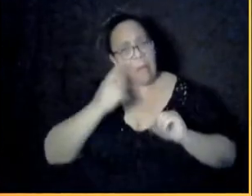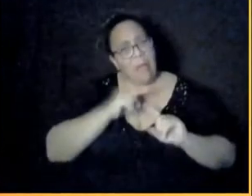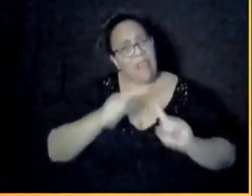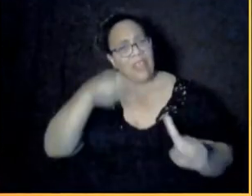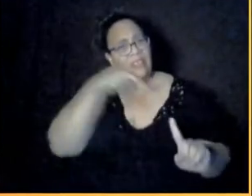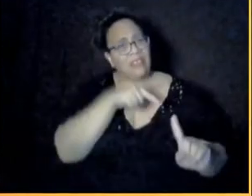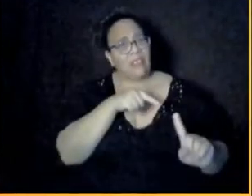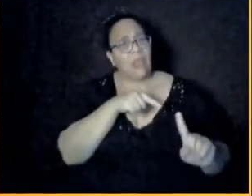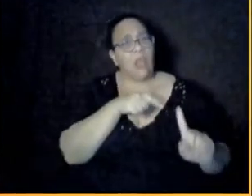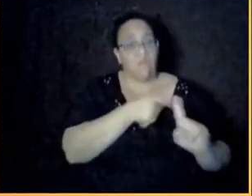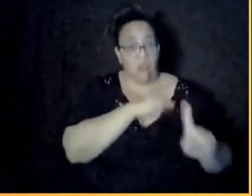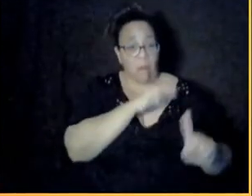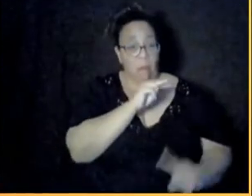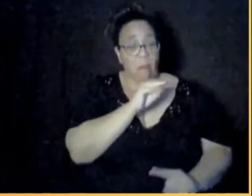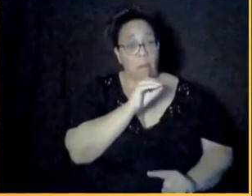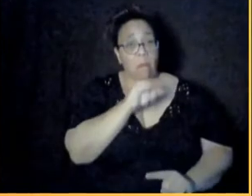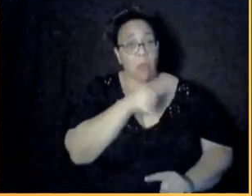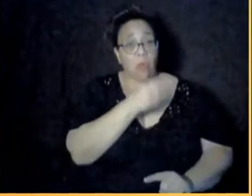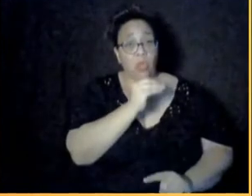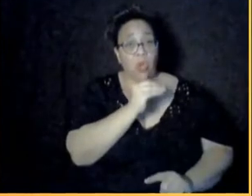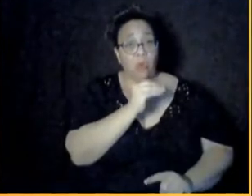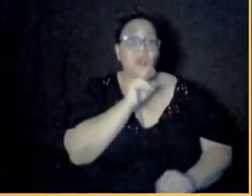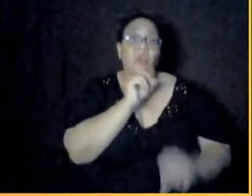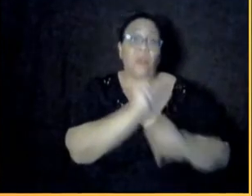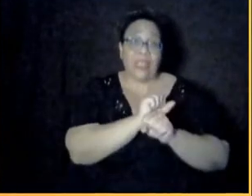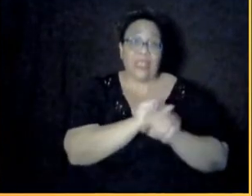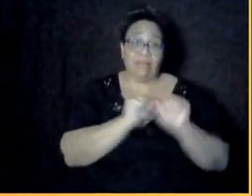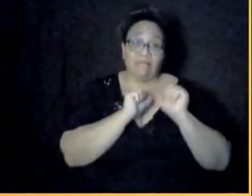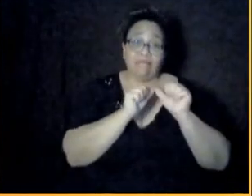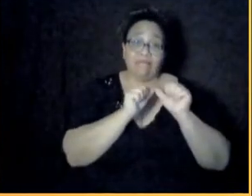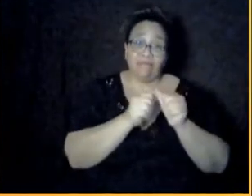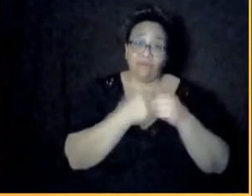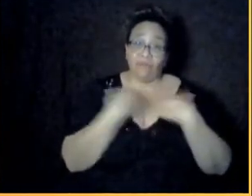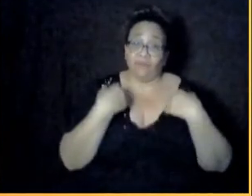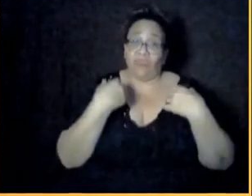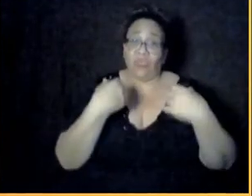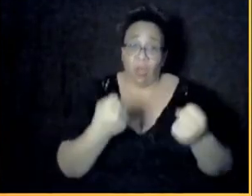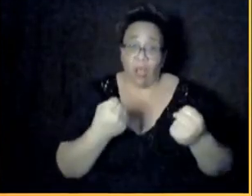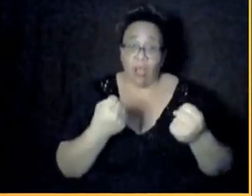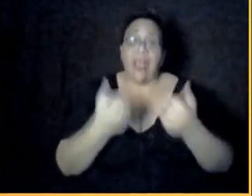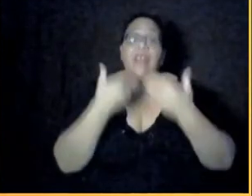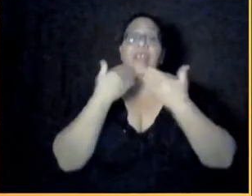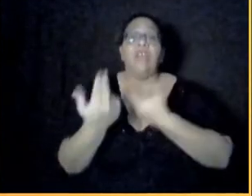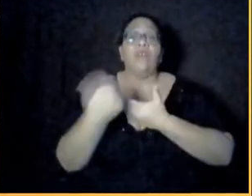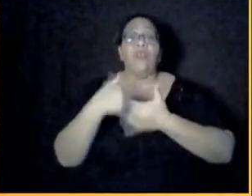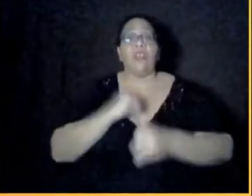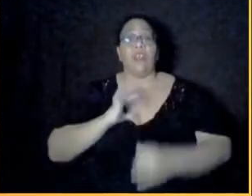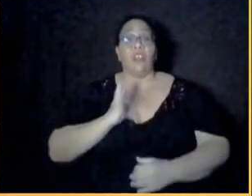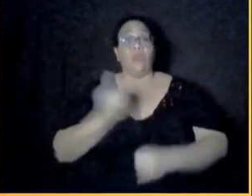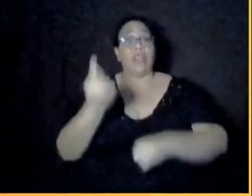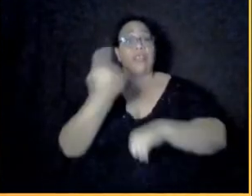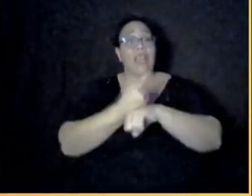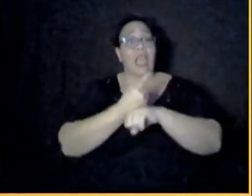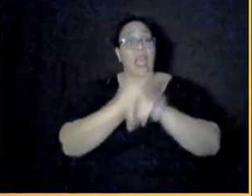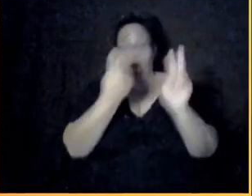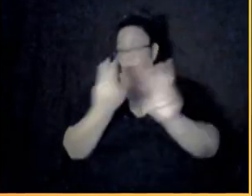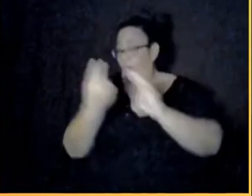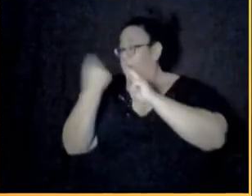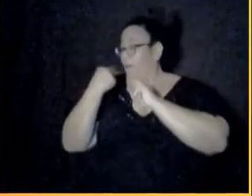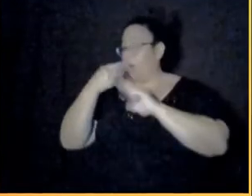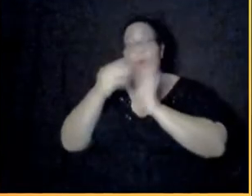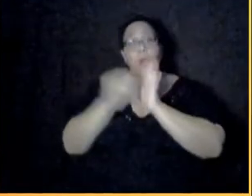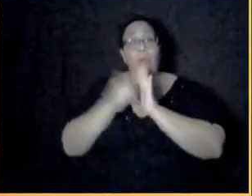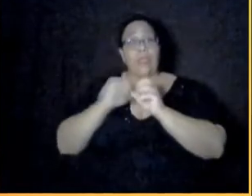test of time. We want to thank you for joining us on this Trans Day of Remembrance program that we put together,